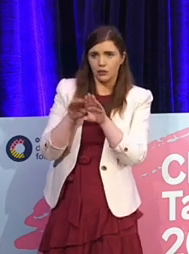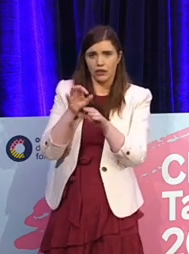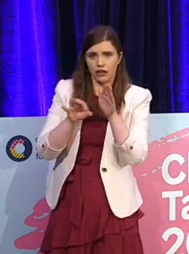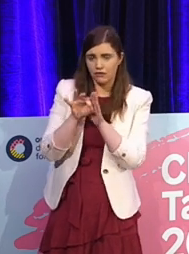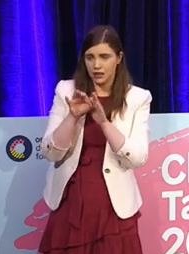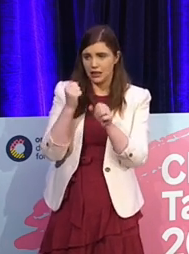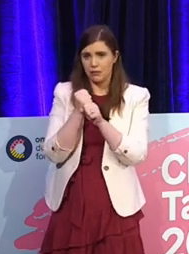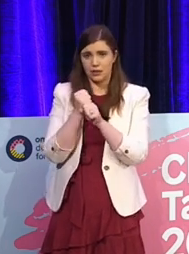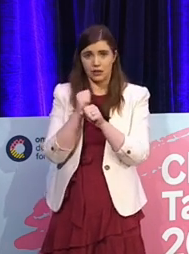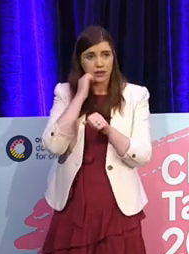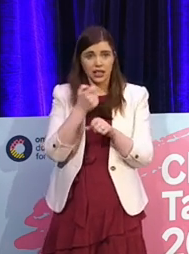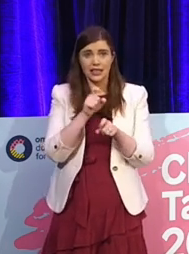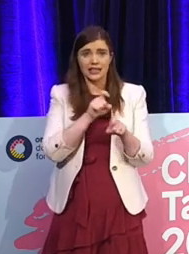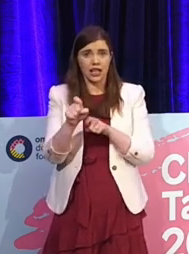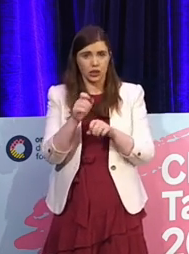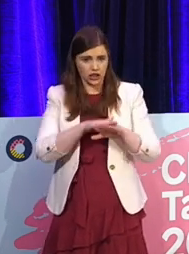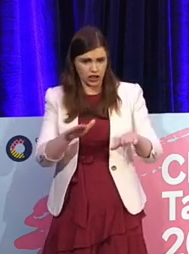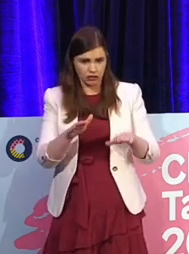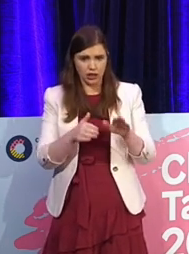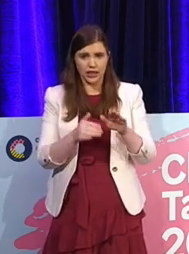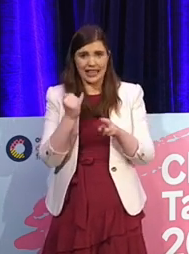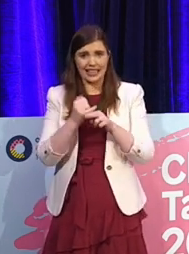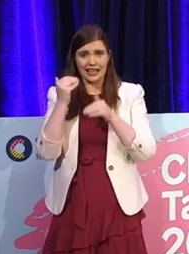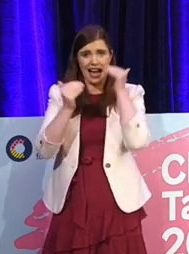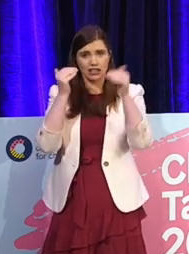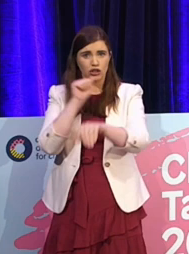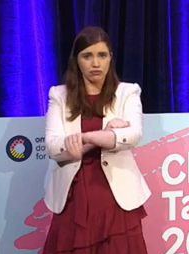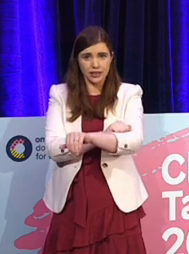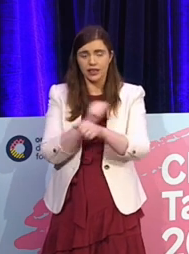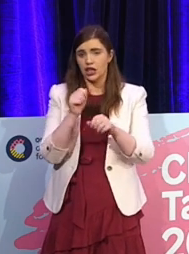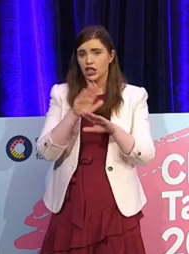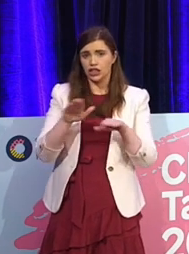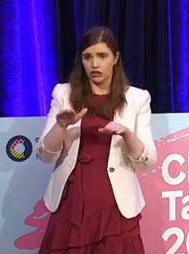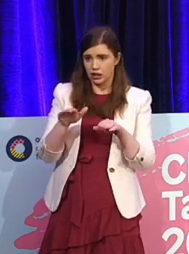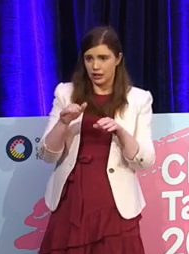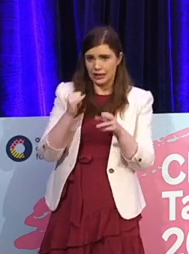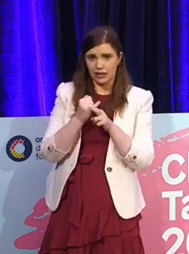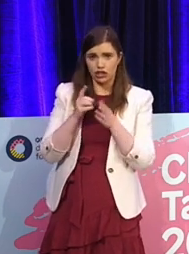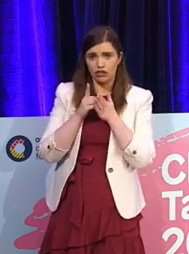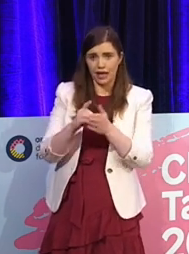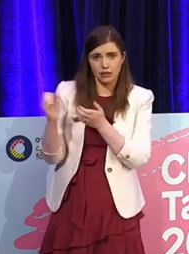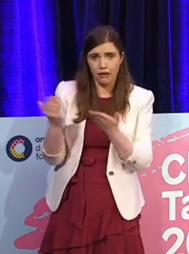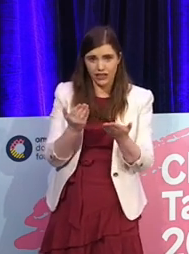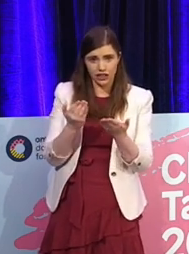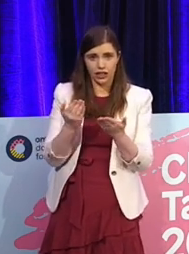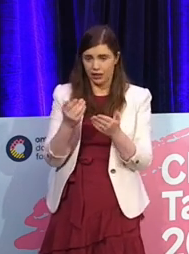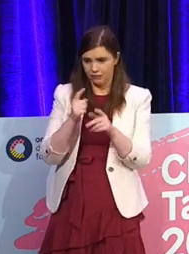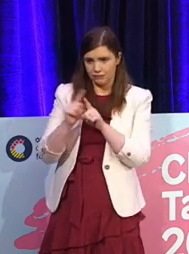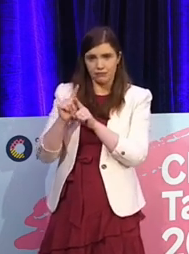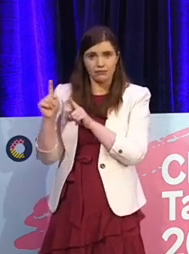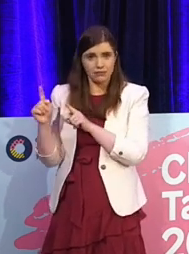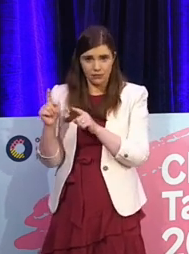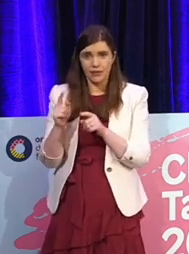things like, because we still had children in adult prisons, we still had children in direct provision who weren't able to access our office, and we had lots of other issues coming up. We were due to